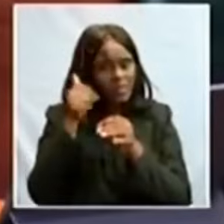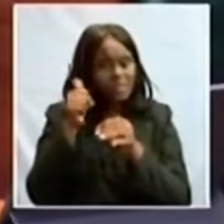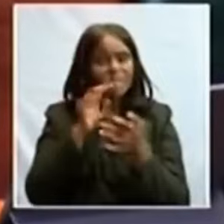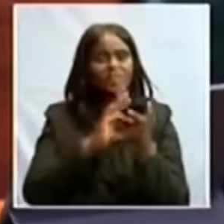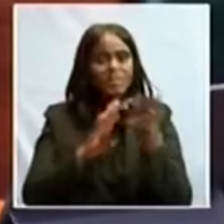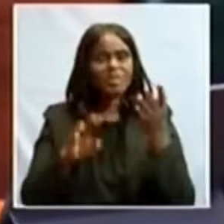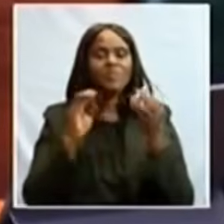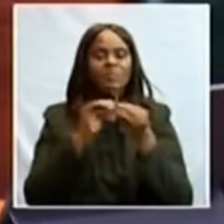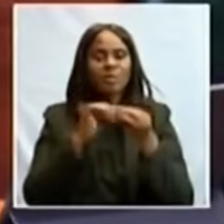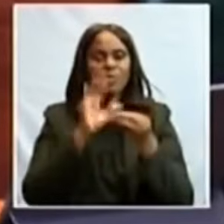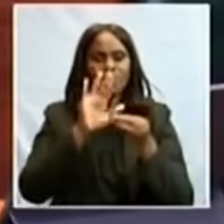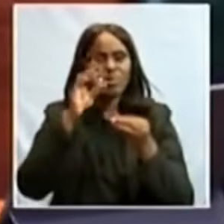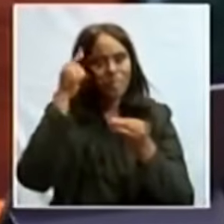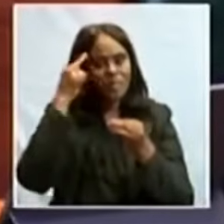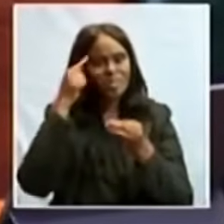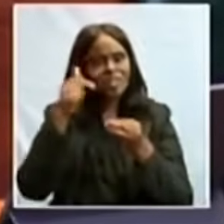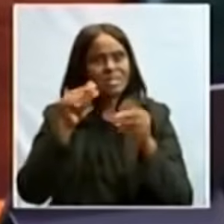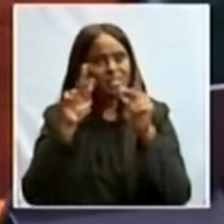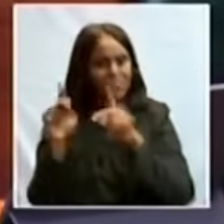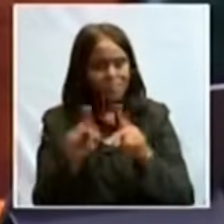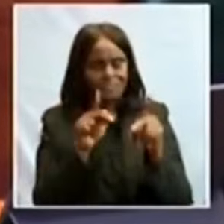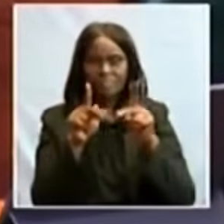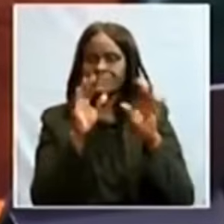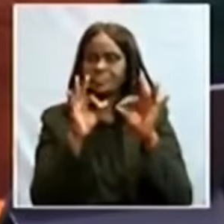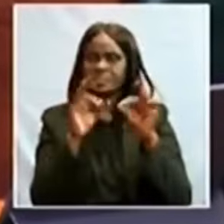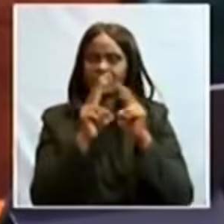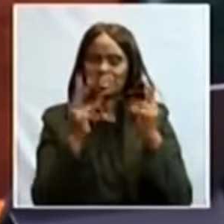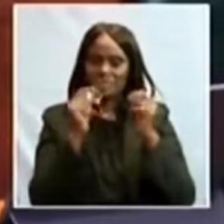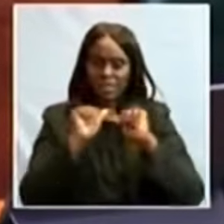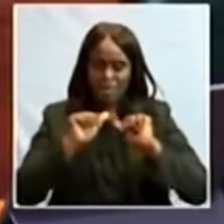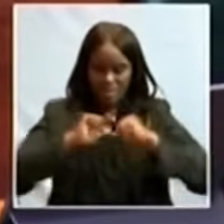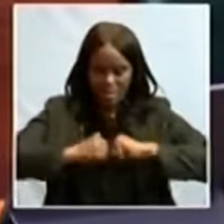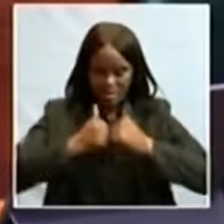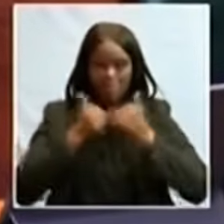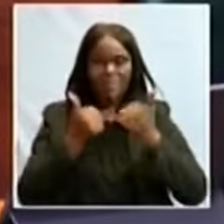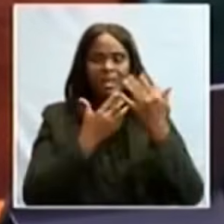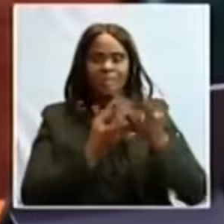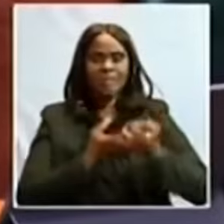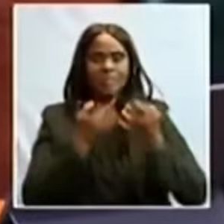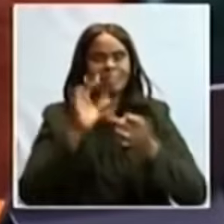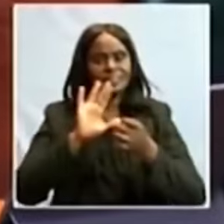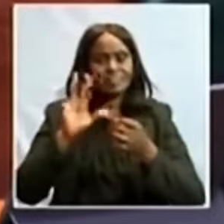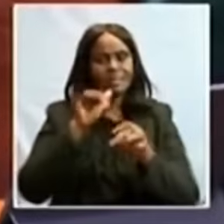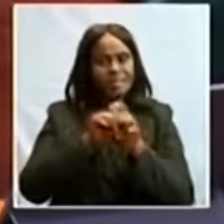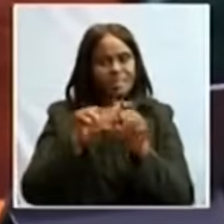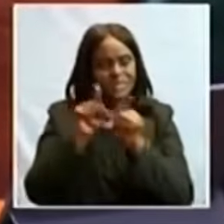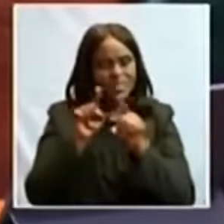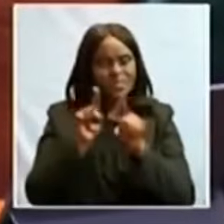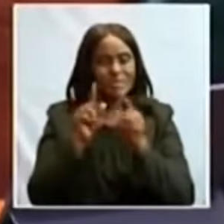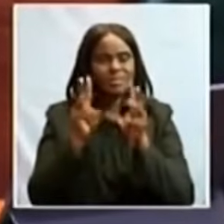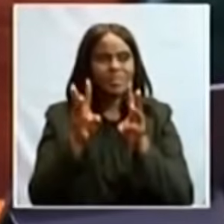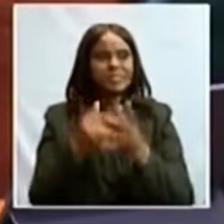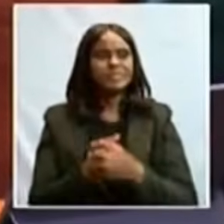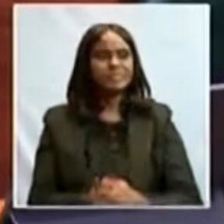believes her government is performing. So can we raise a point of order on that?